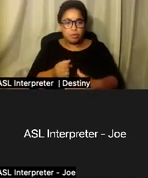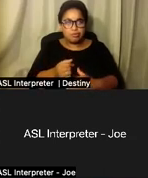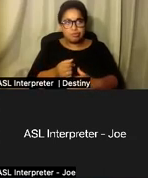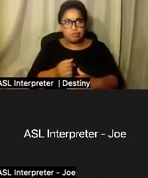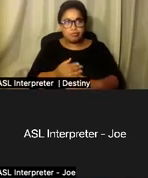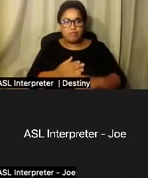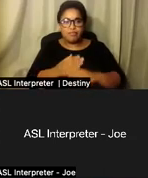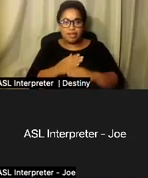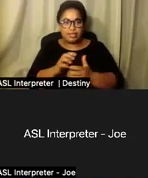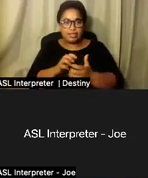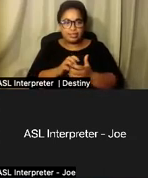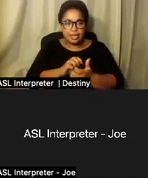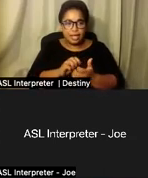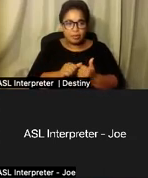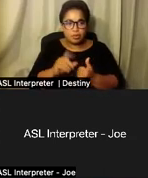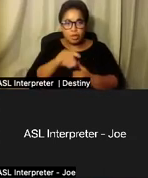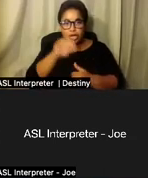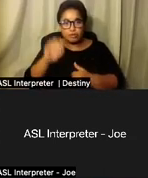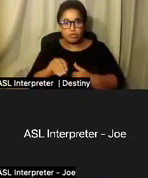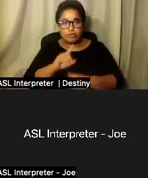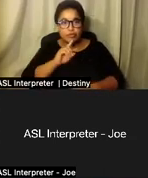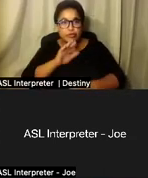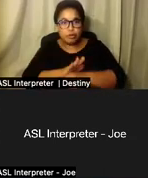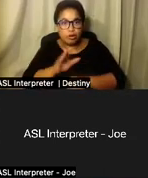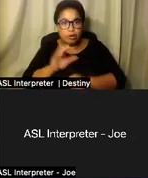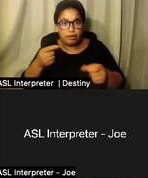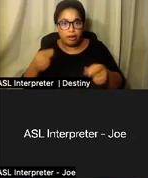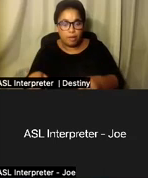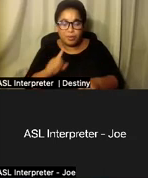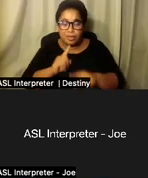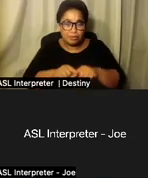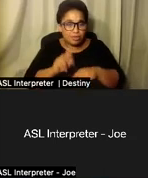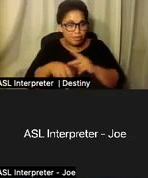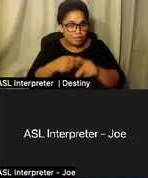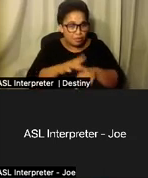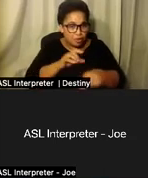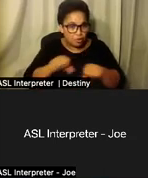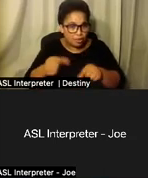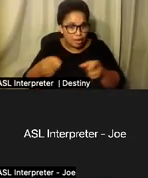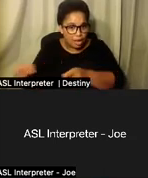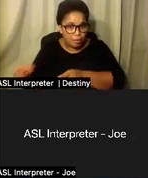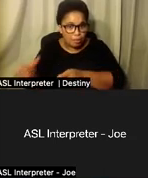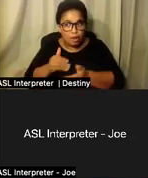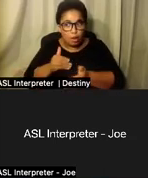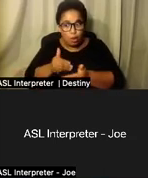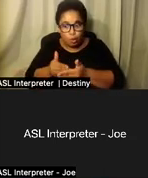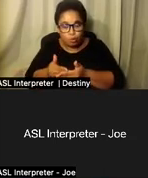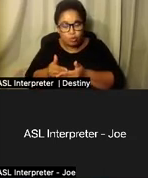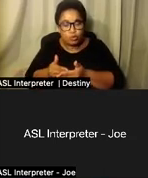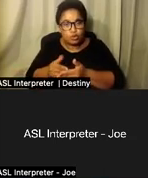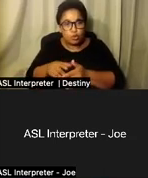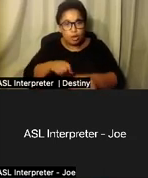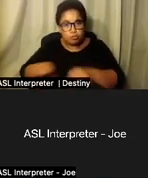it 100% for sure? You know, it really depends all on the earthquakes that actually happen, how close you are, and how accurately